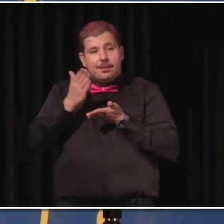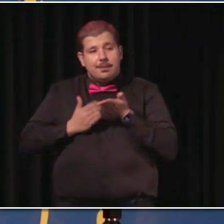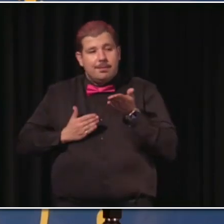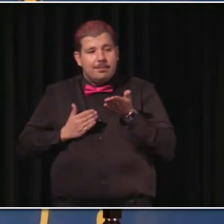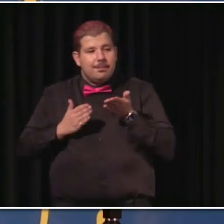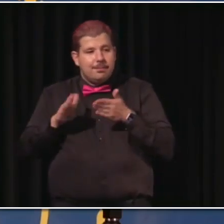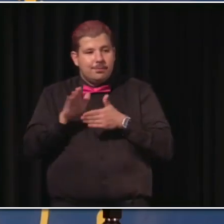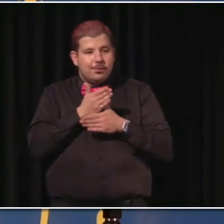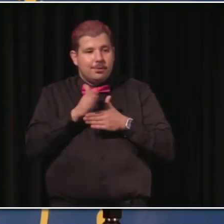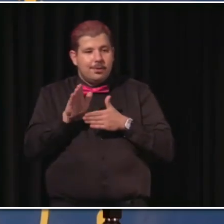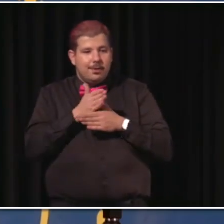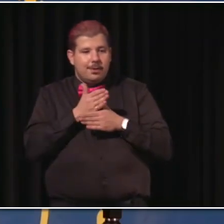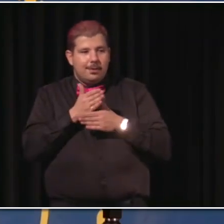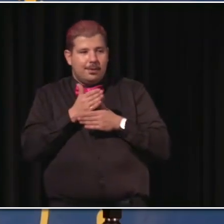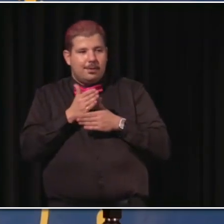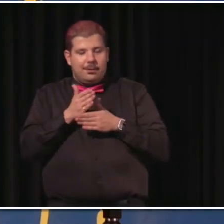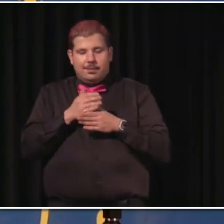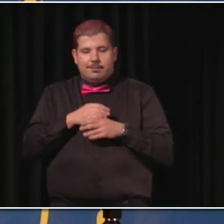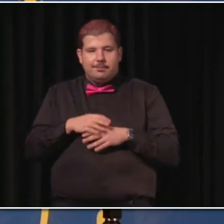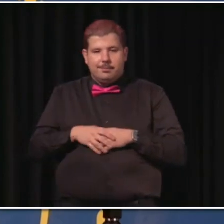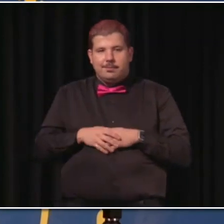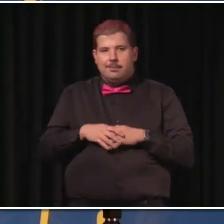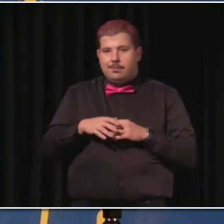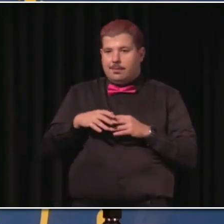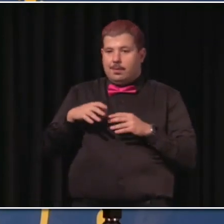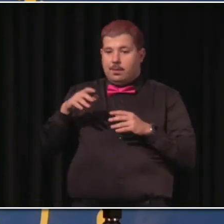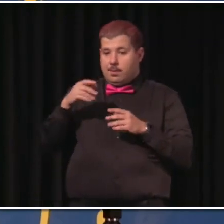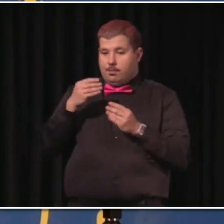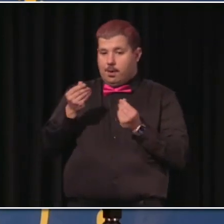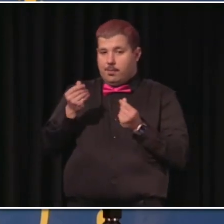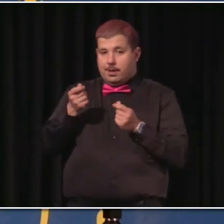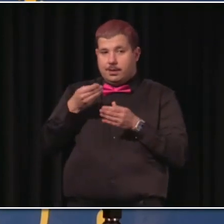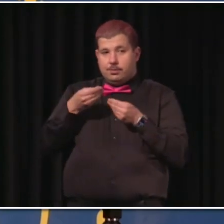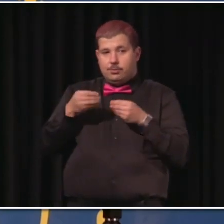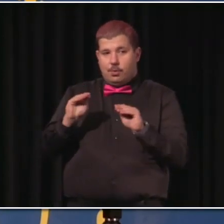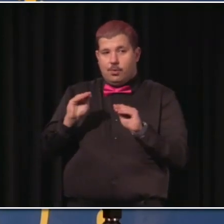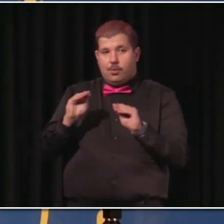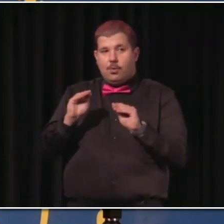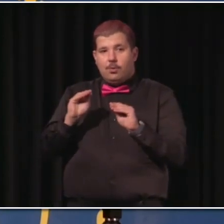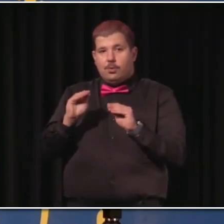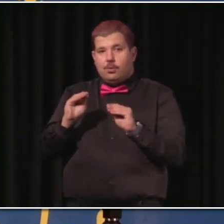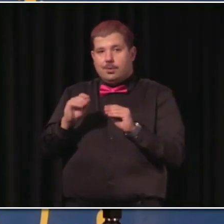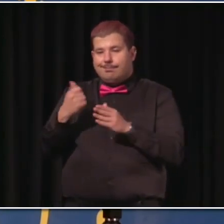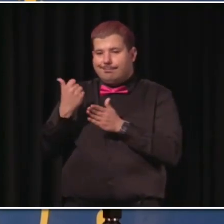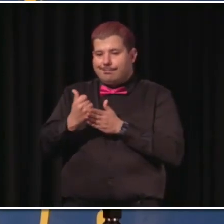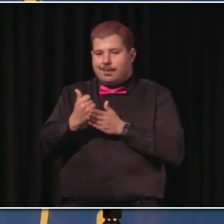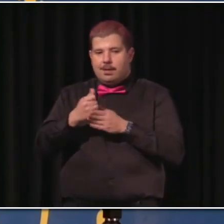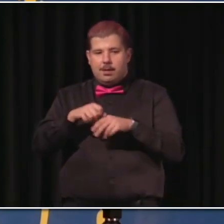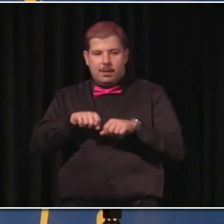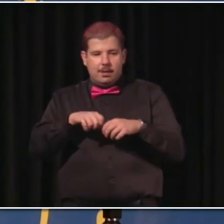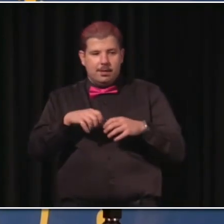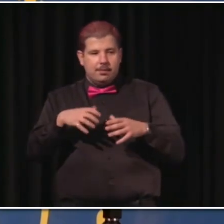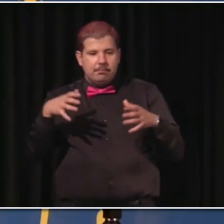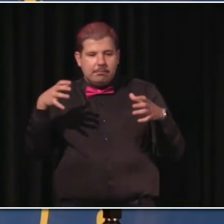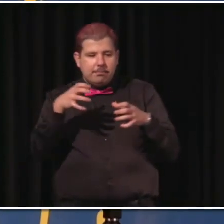that fortunate windfall when their property is sold to help break the stranglehold of our